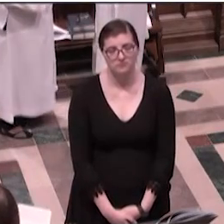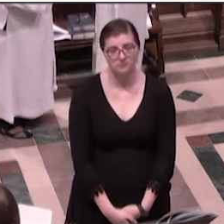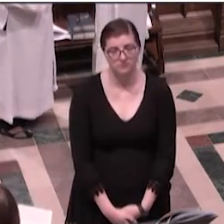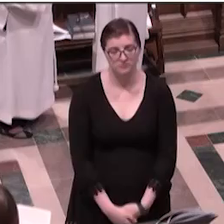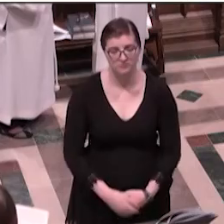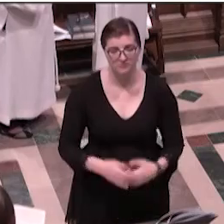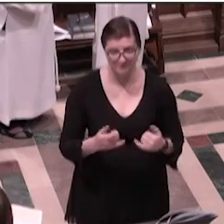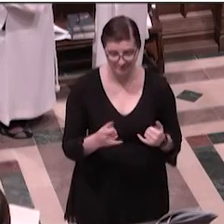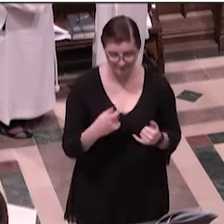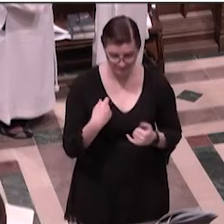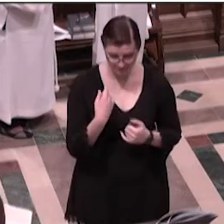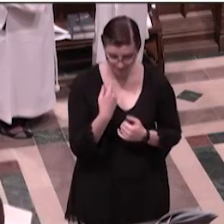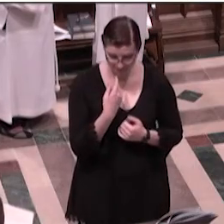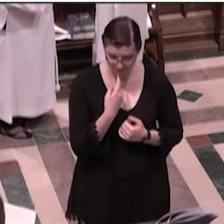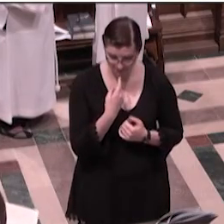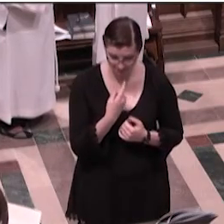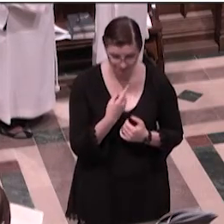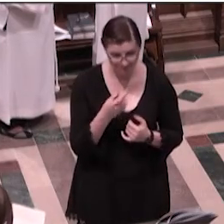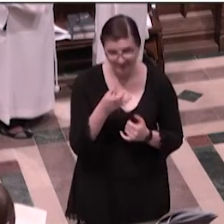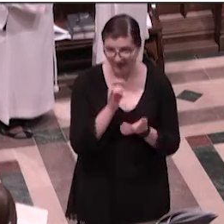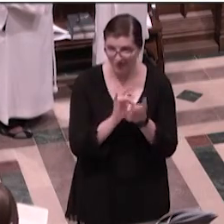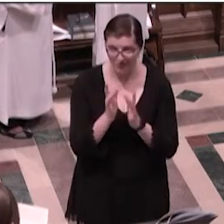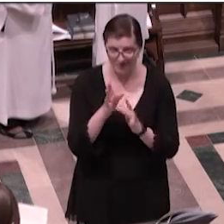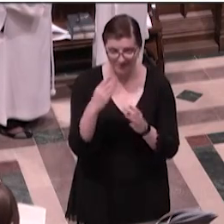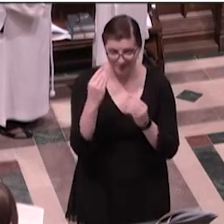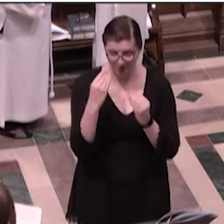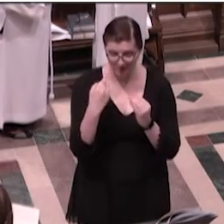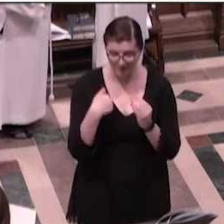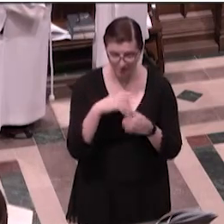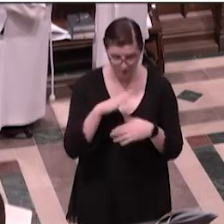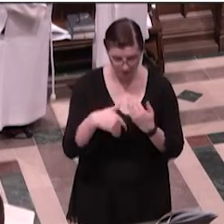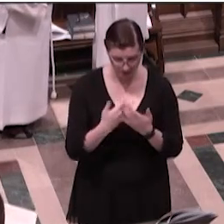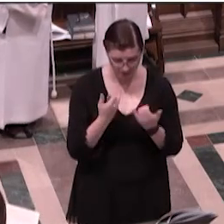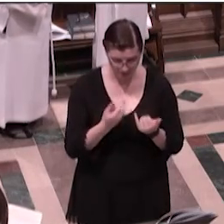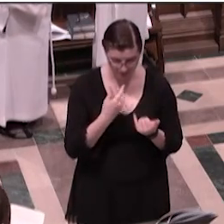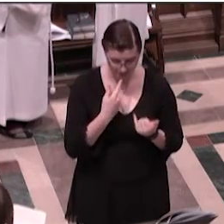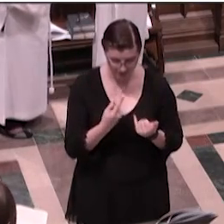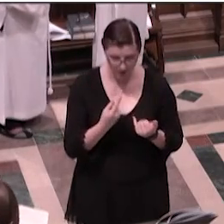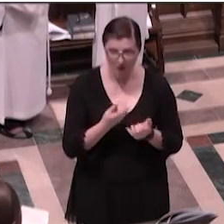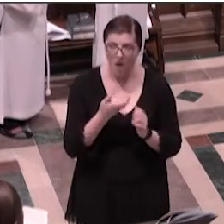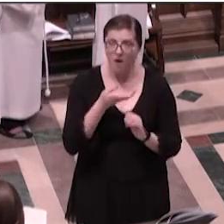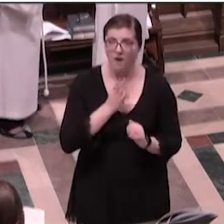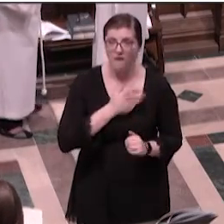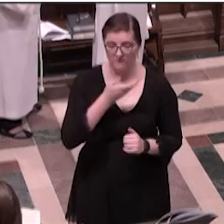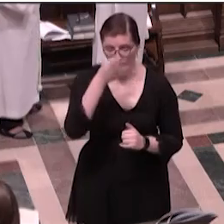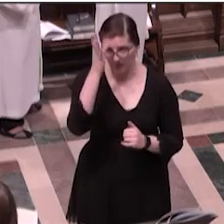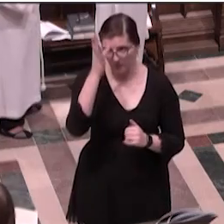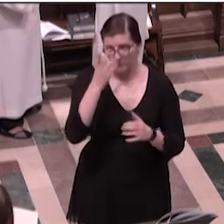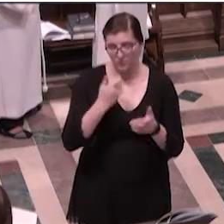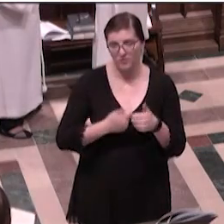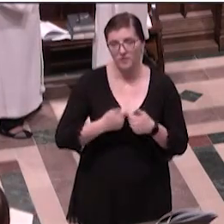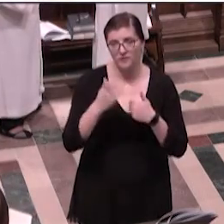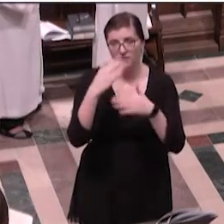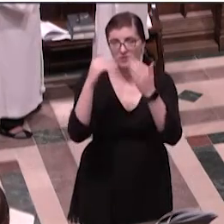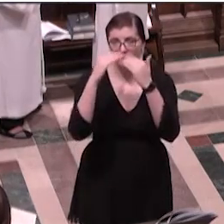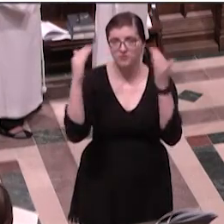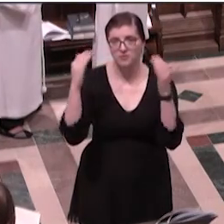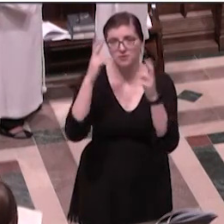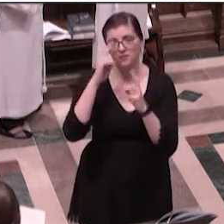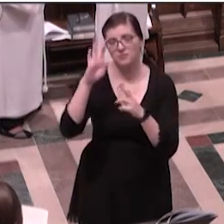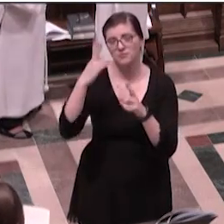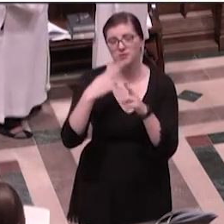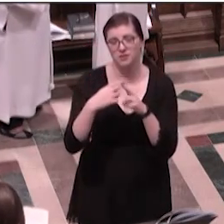Amen. And now, as our Savior Christ has taught us, we are bold to say, Our Father, who art in heaven, hallowed be thy